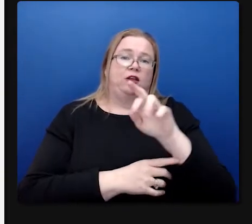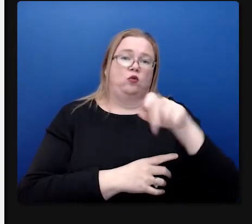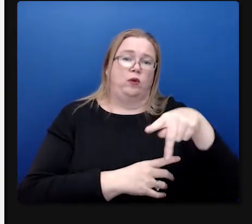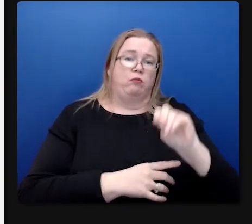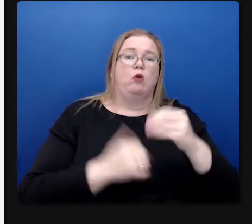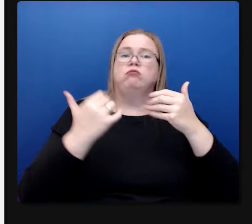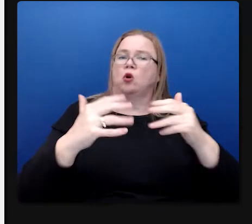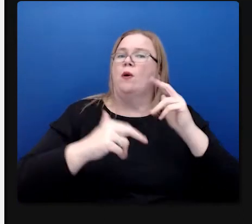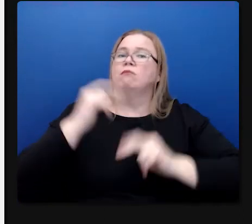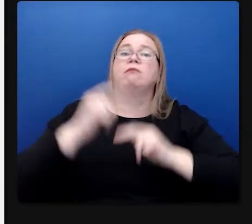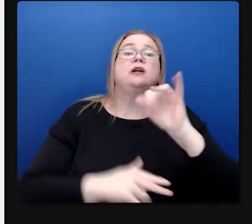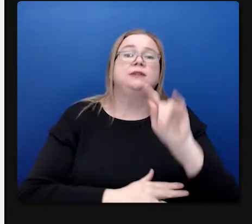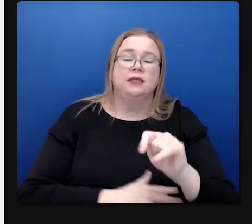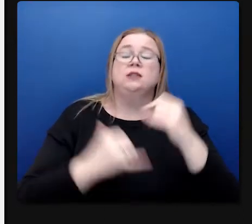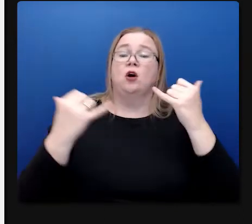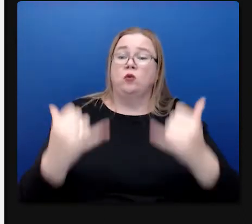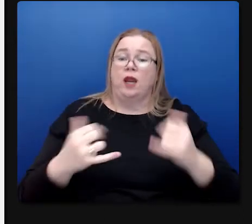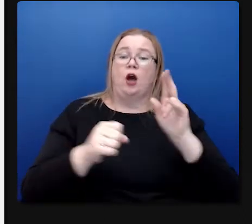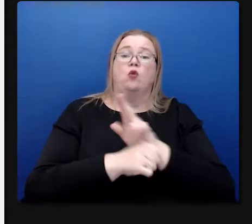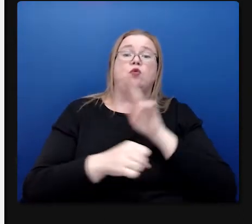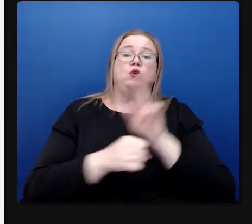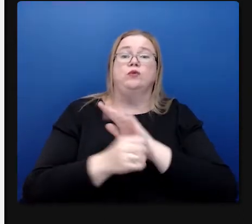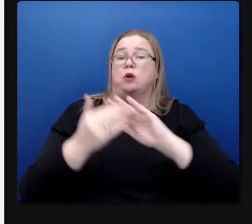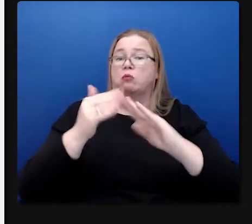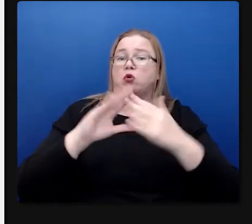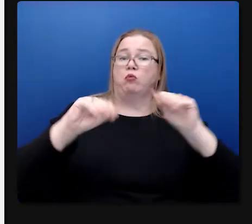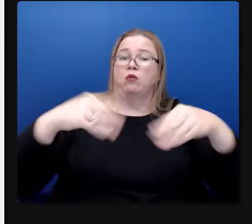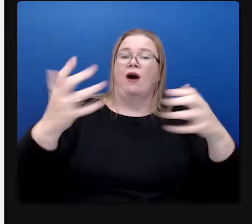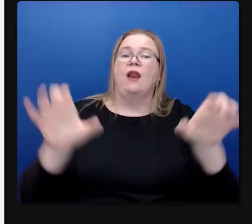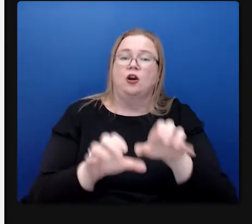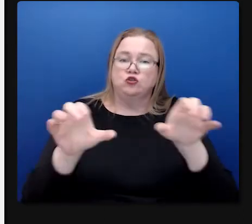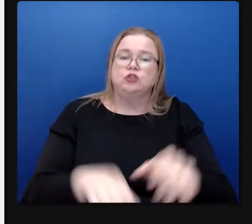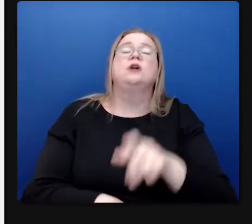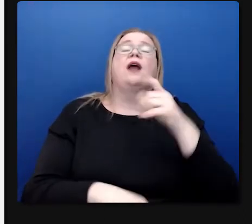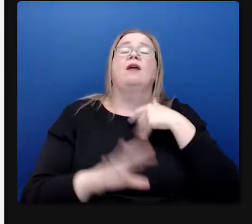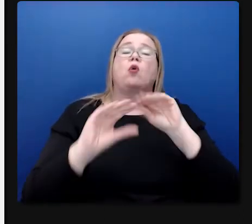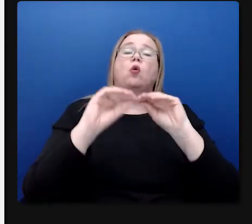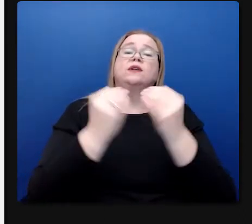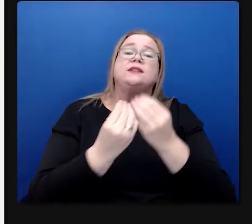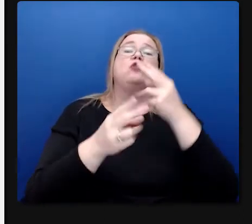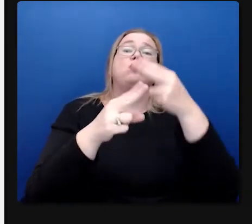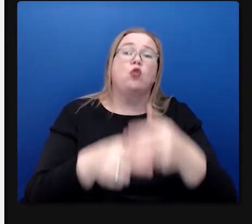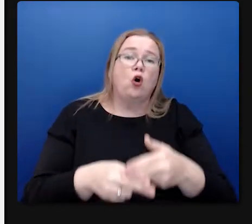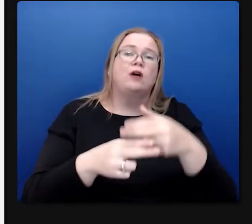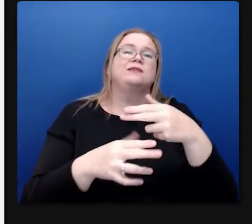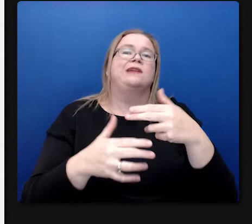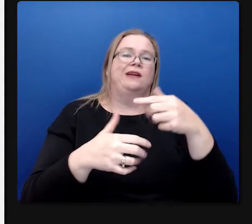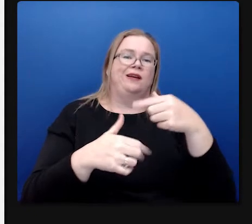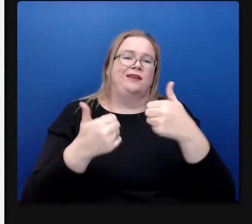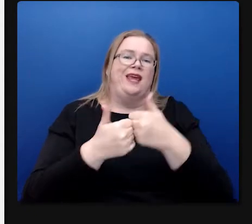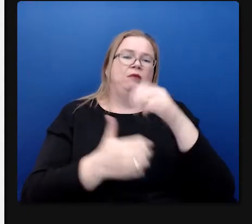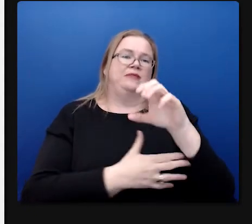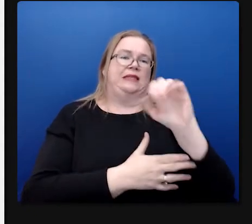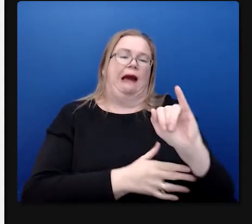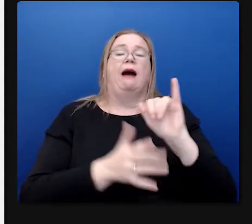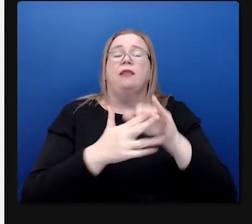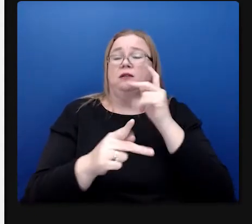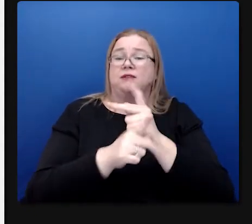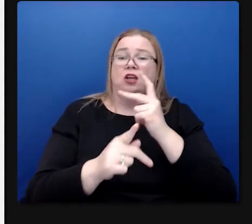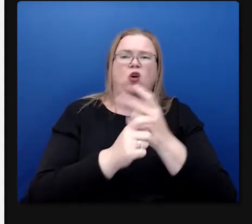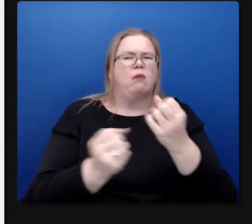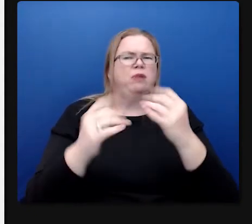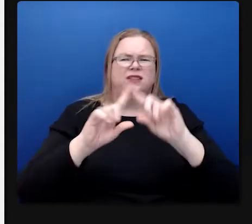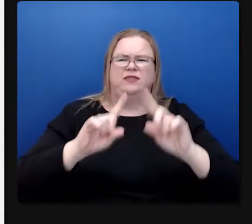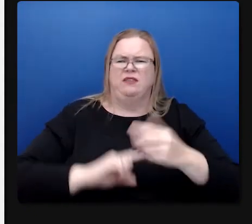we just want to build it. And so here we are using a community provided action. There's an organization called GameCI that maintains